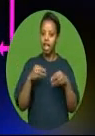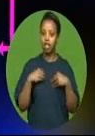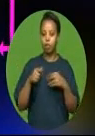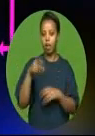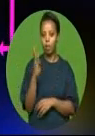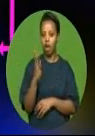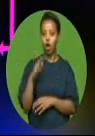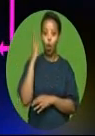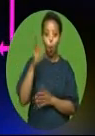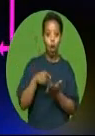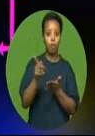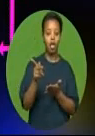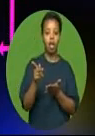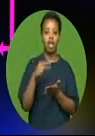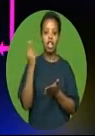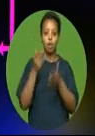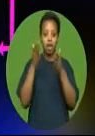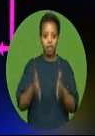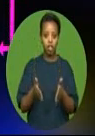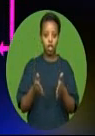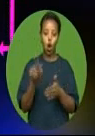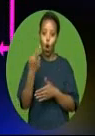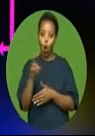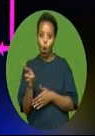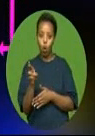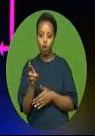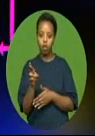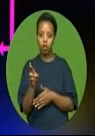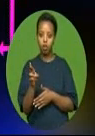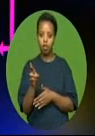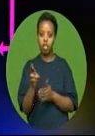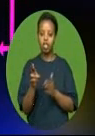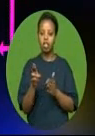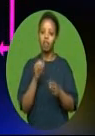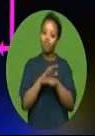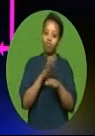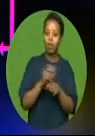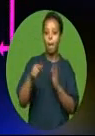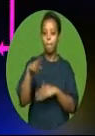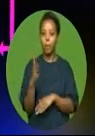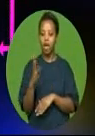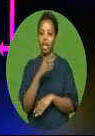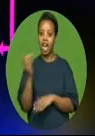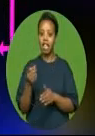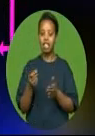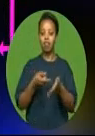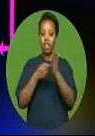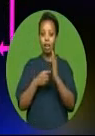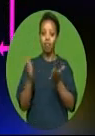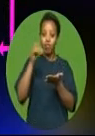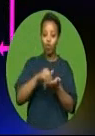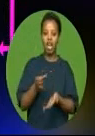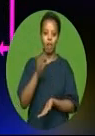bank will pay the beneficiary or discounting bank and claim